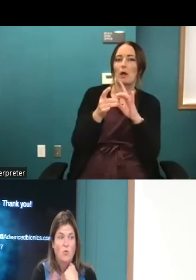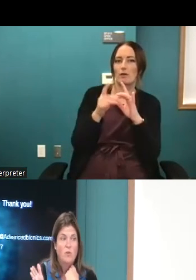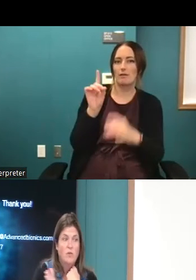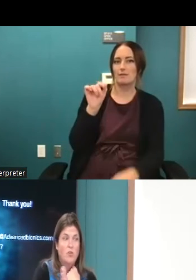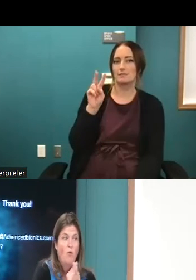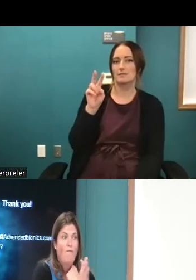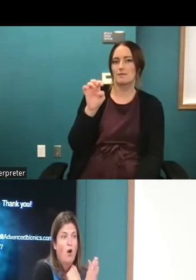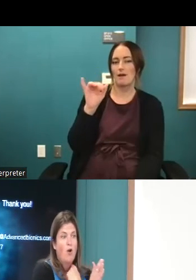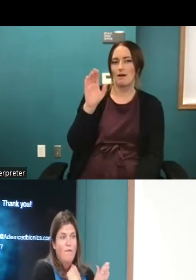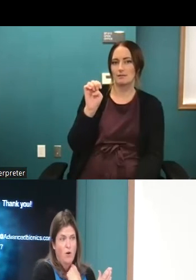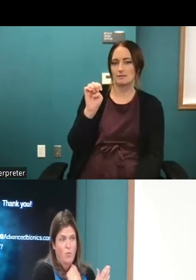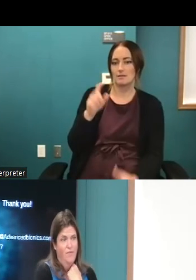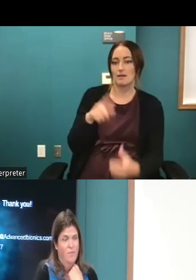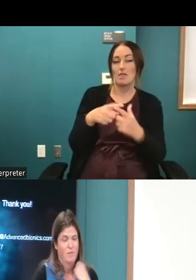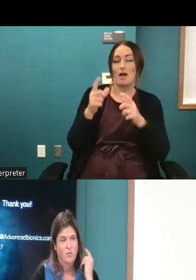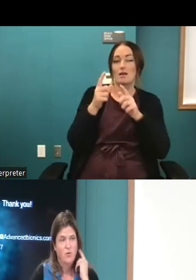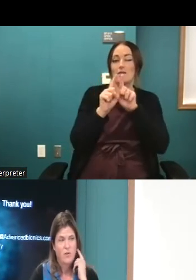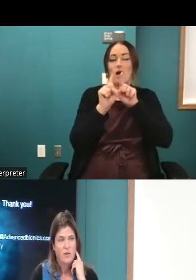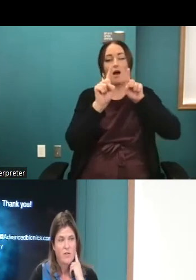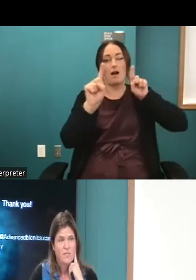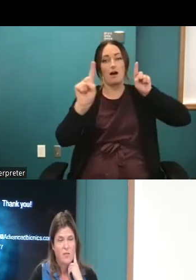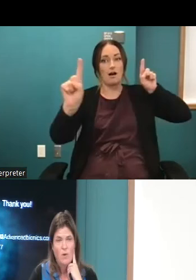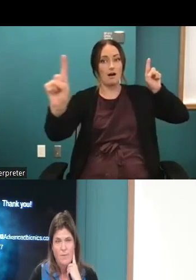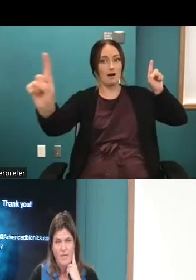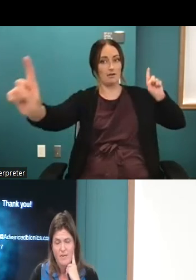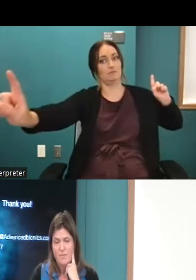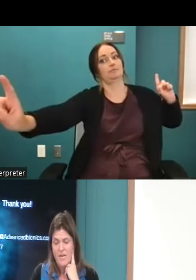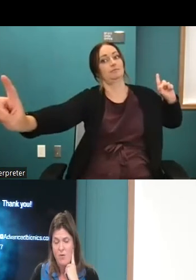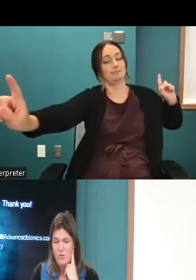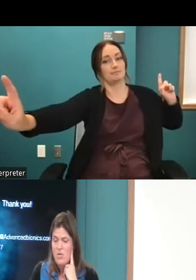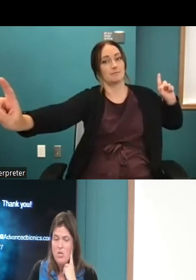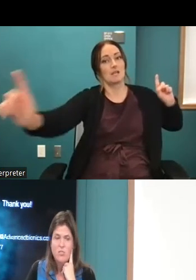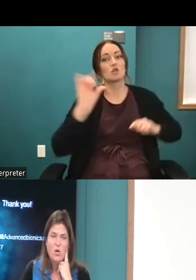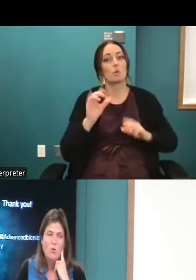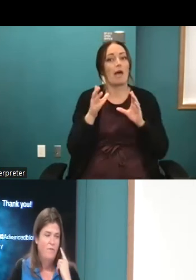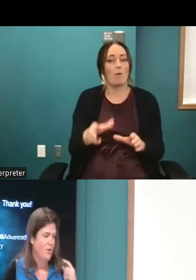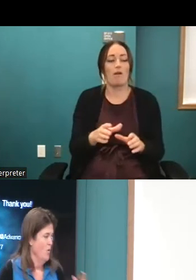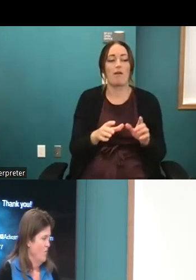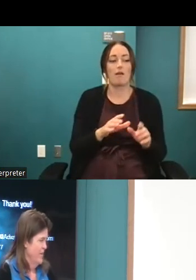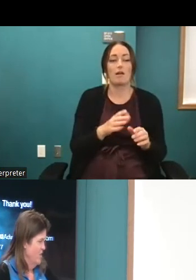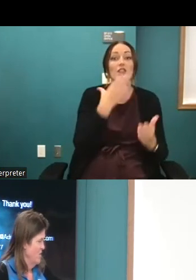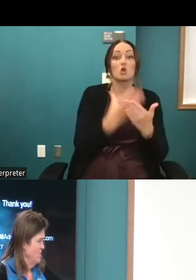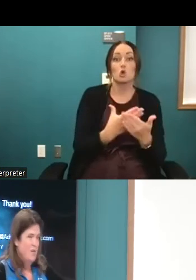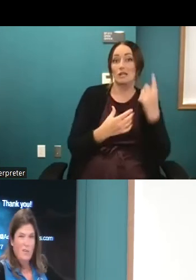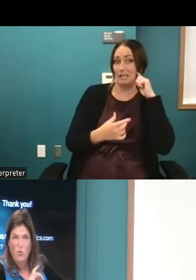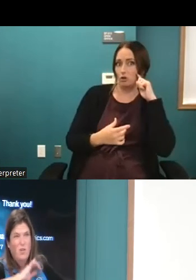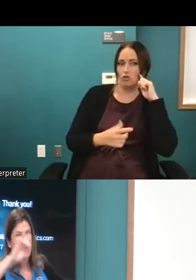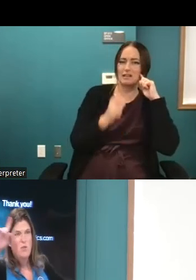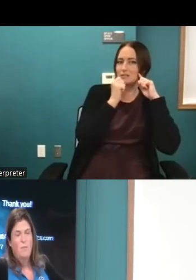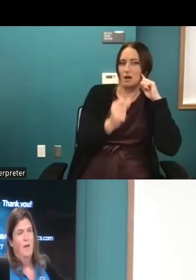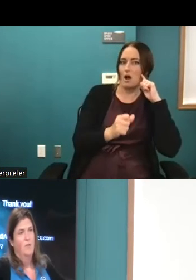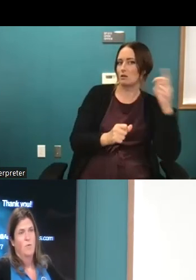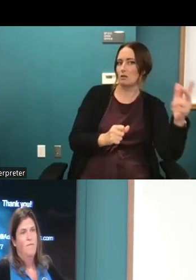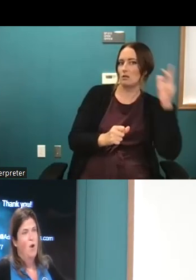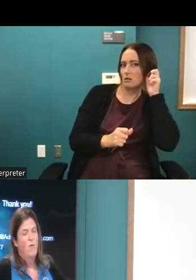you go far, far away from them. So their good ear isn't the one picking up the sound. So if they're over here, go clear